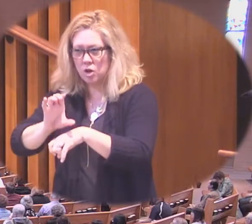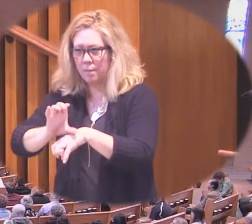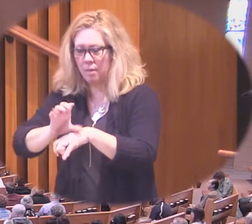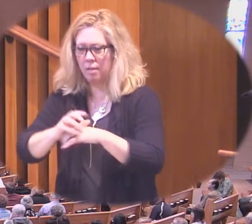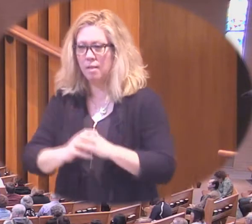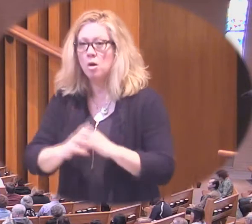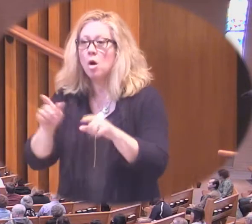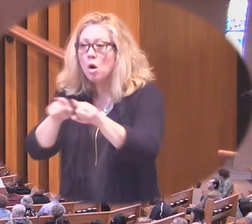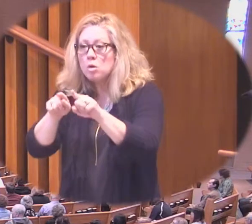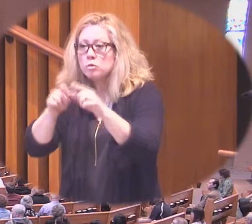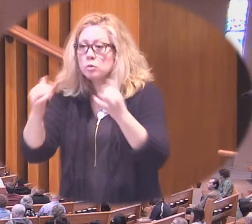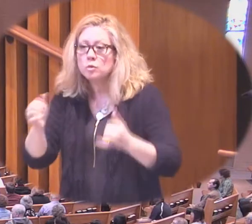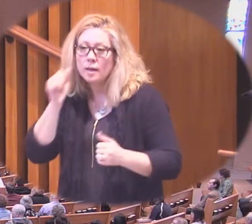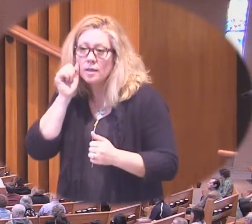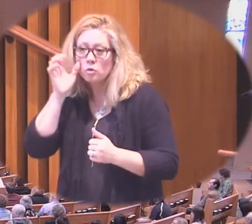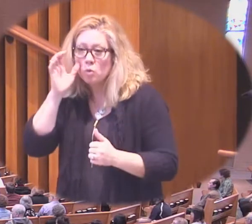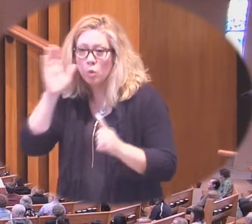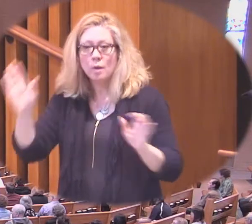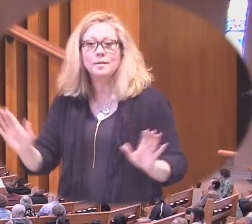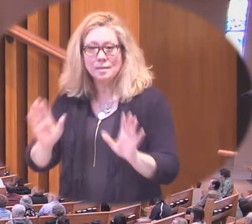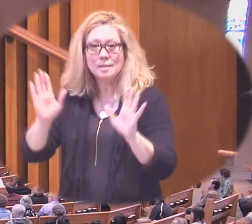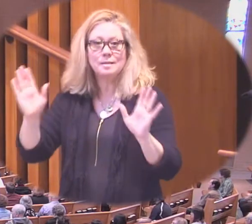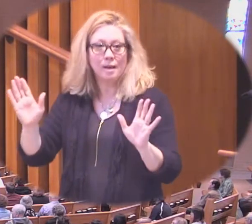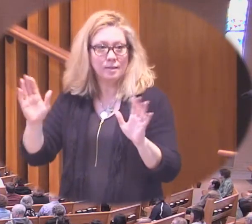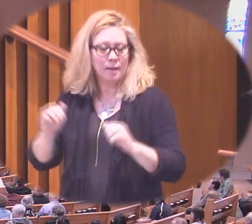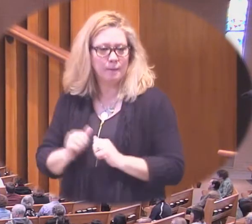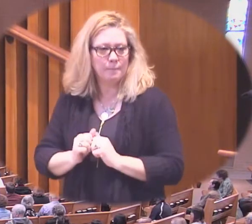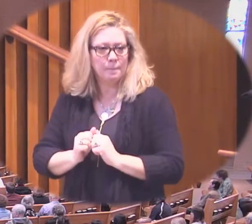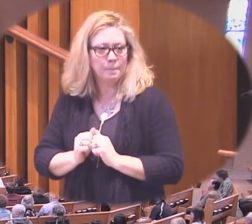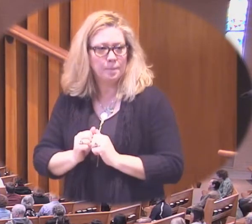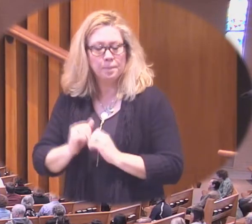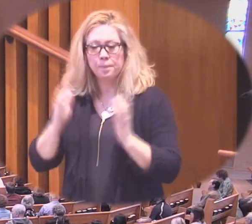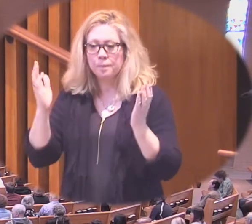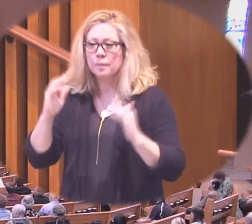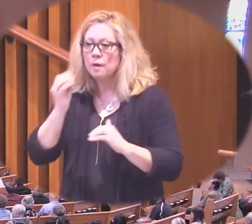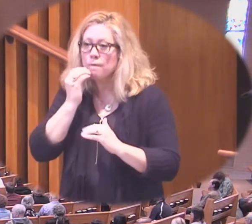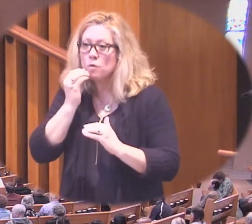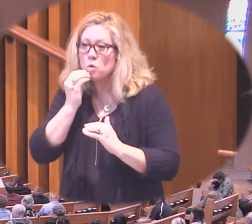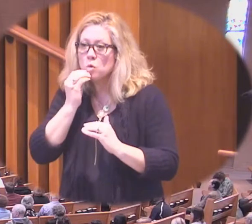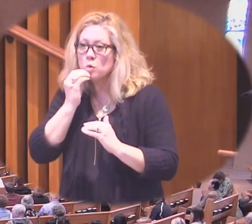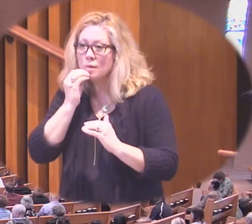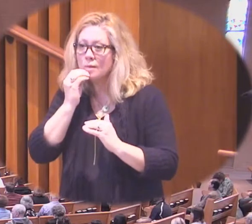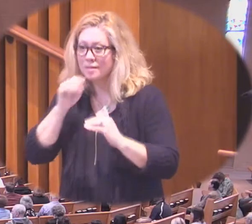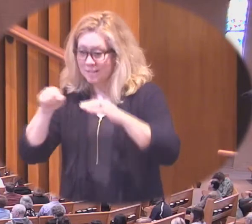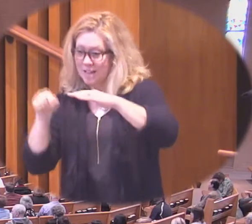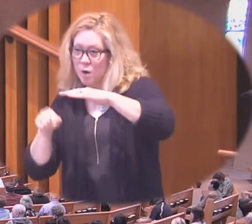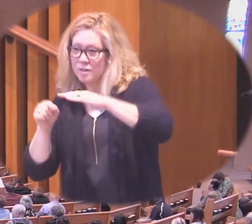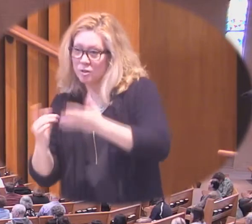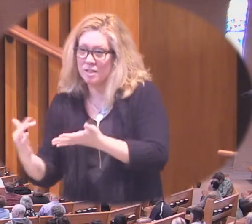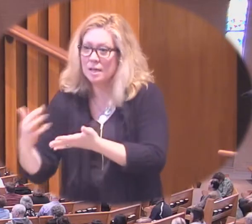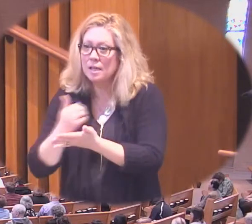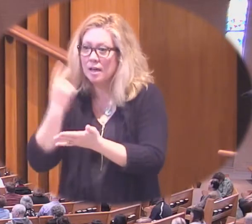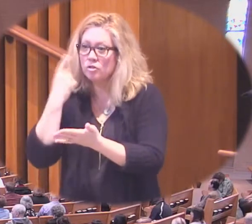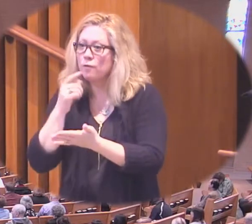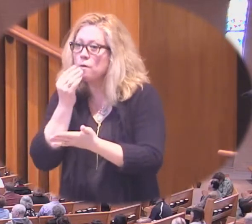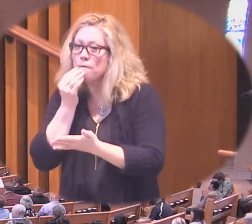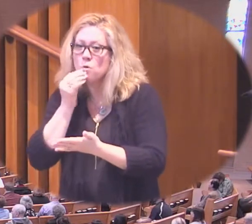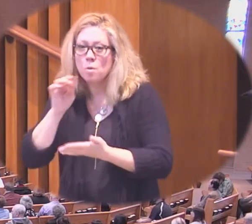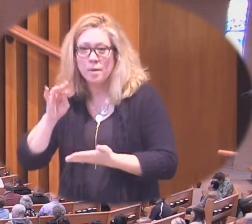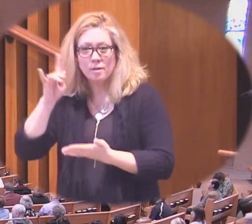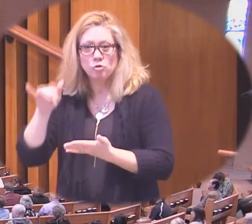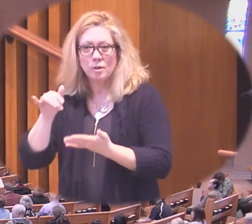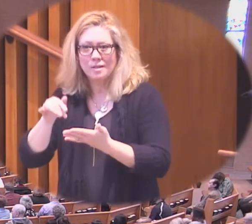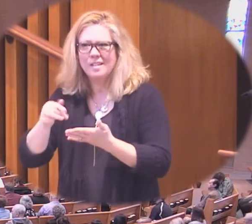fellowship. The food pantry collection will be held next weekend. As we continue our journey through this Lenten